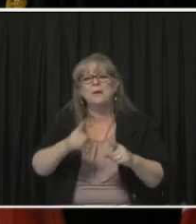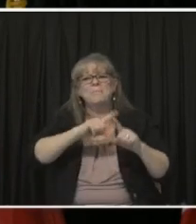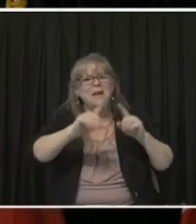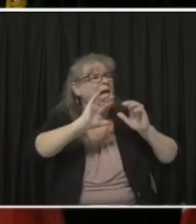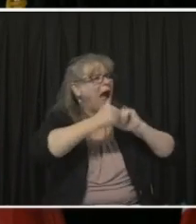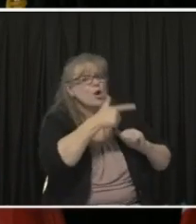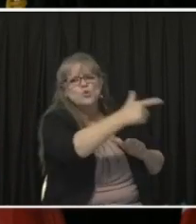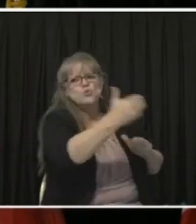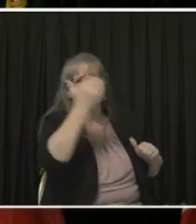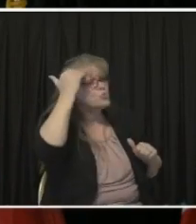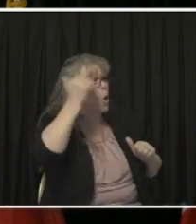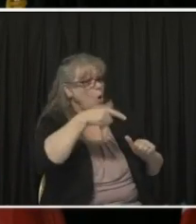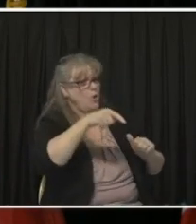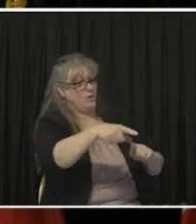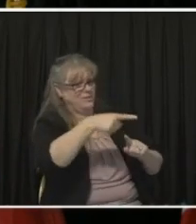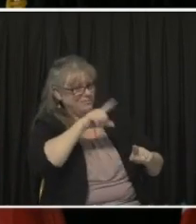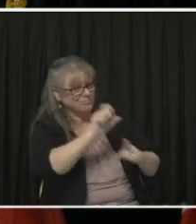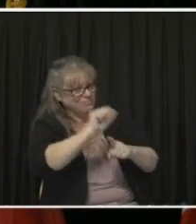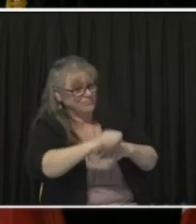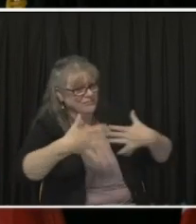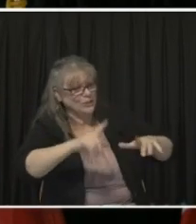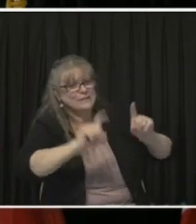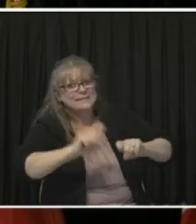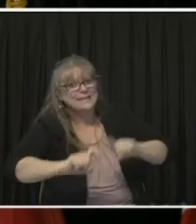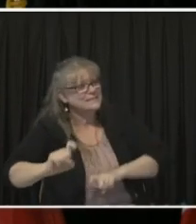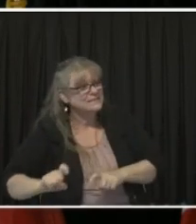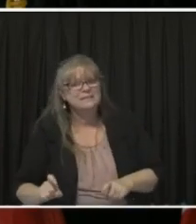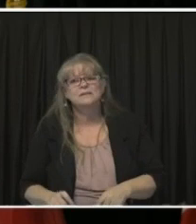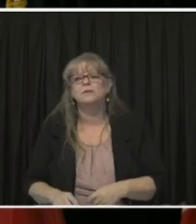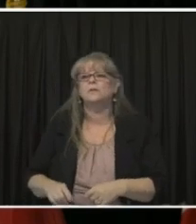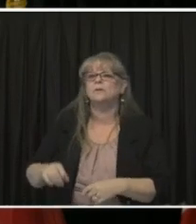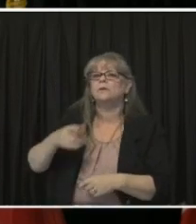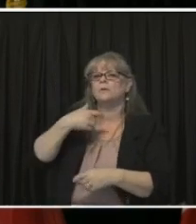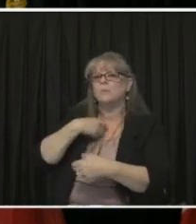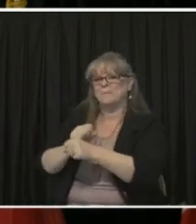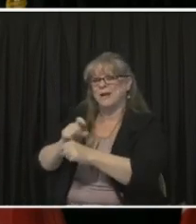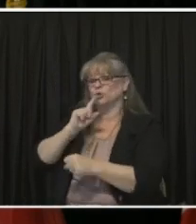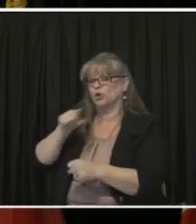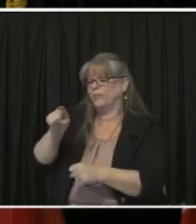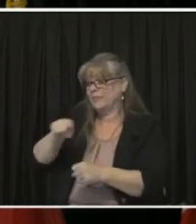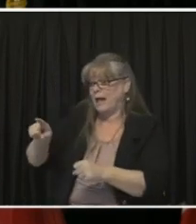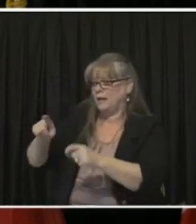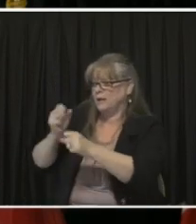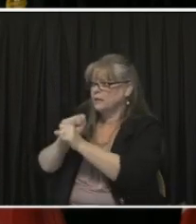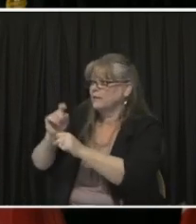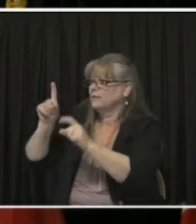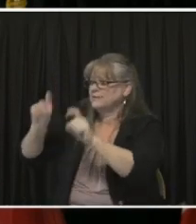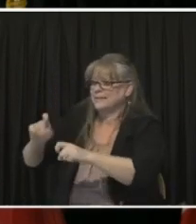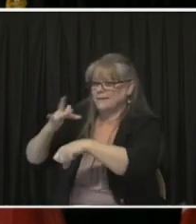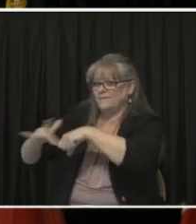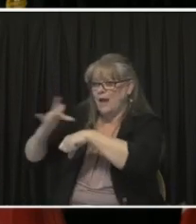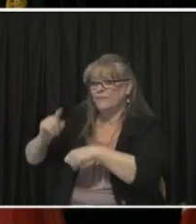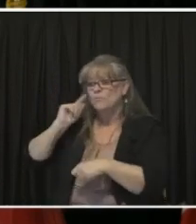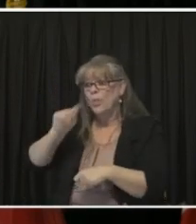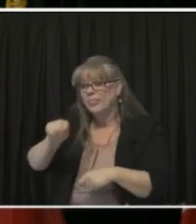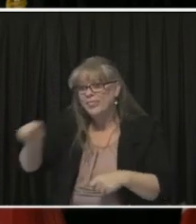Well, we make the testing available. We continue to encourage JPS to test every employee. Absent them doing